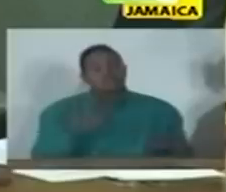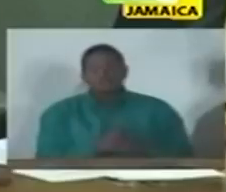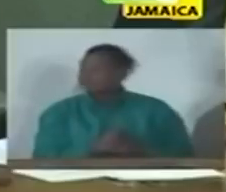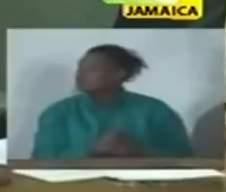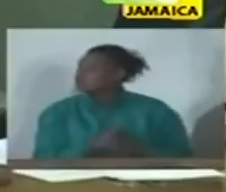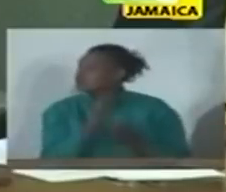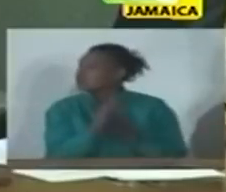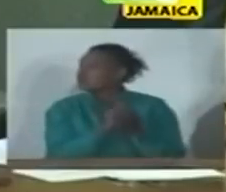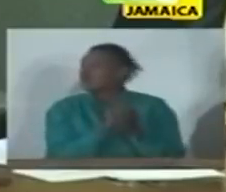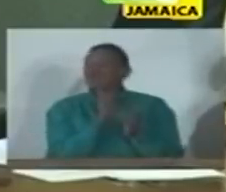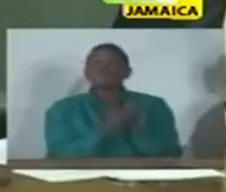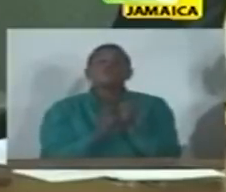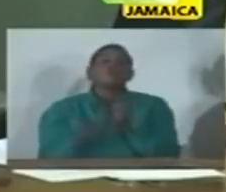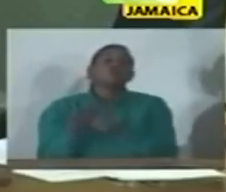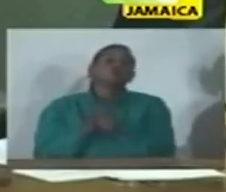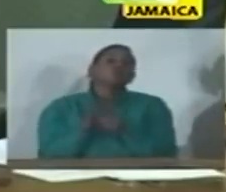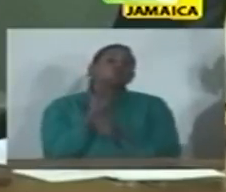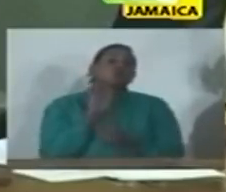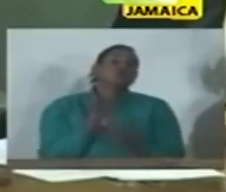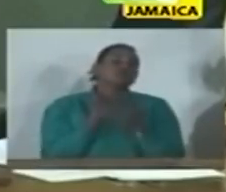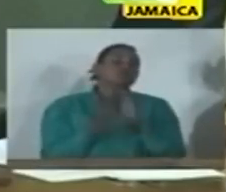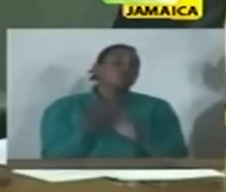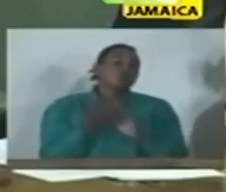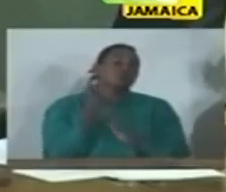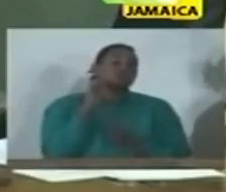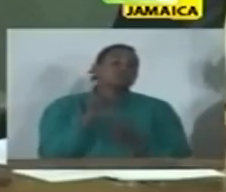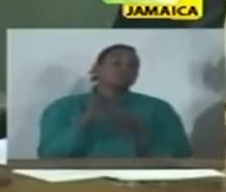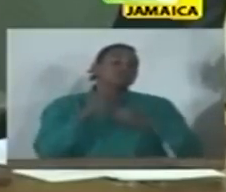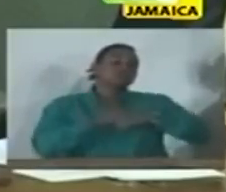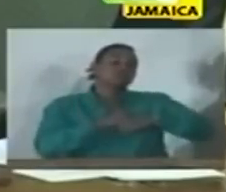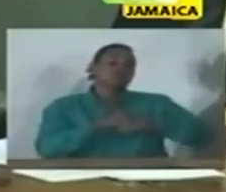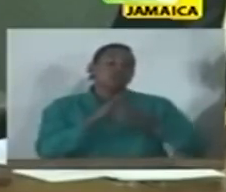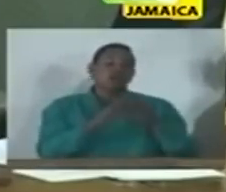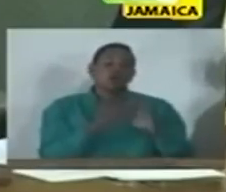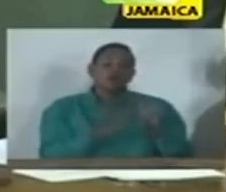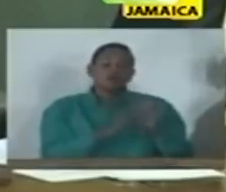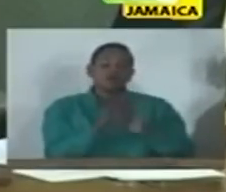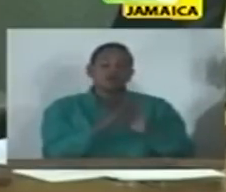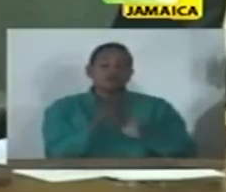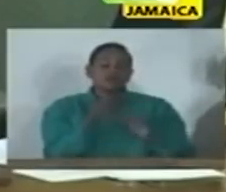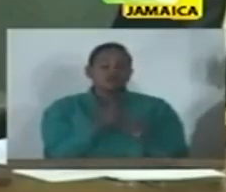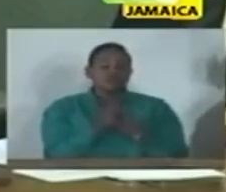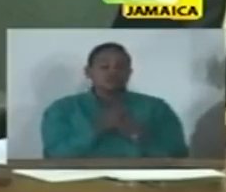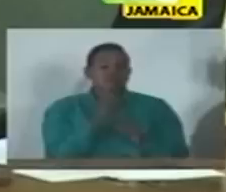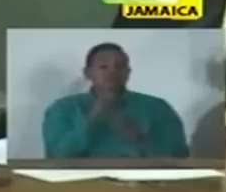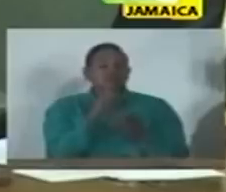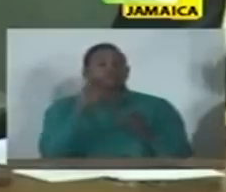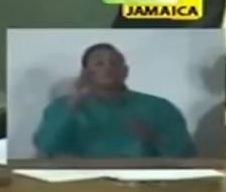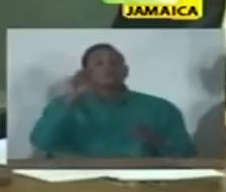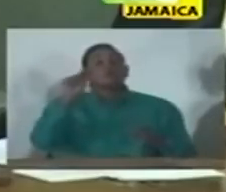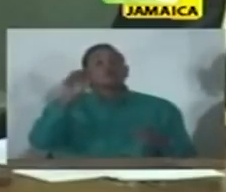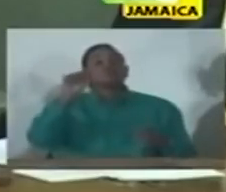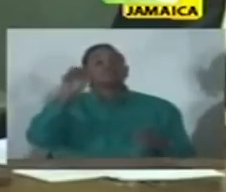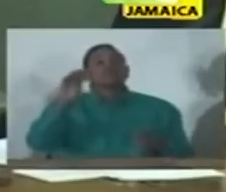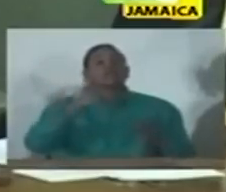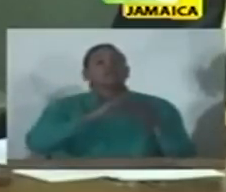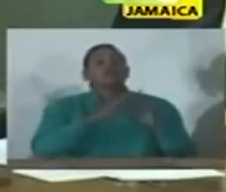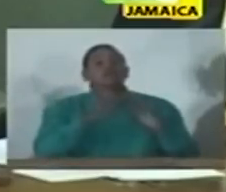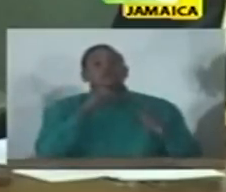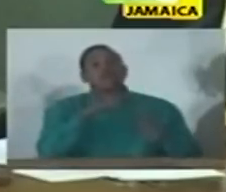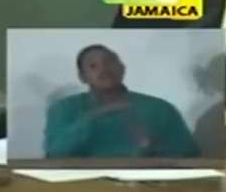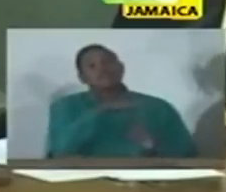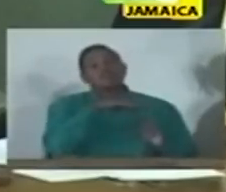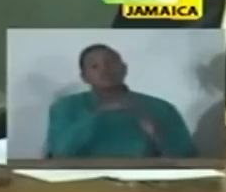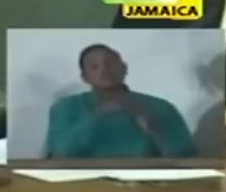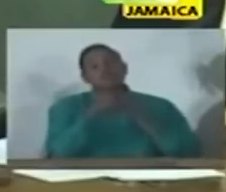law reform zones of special operations, special security and community development measures, the Mount Salem community and environs in the parish of